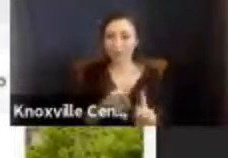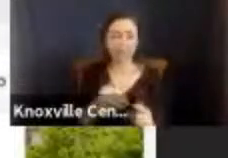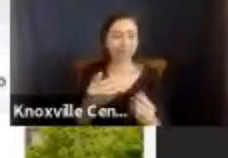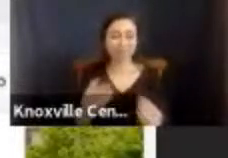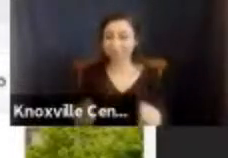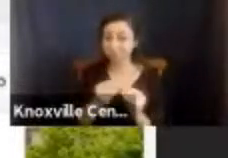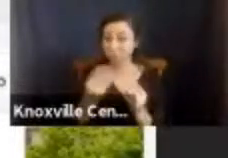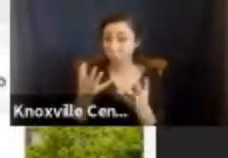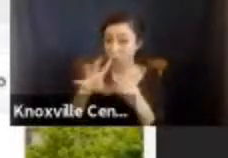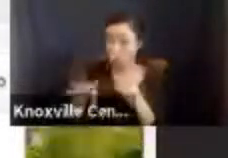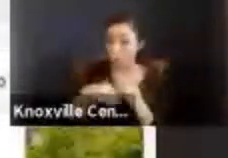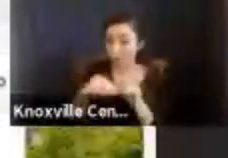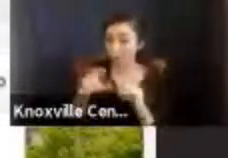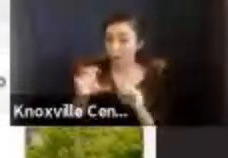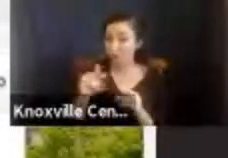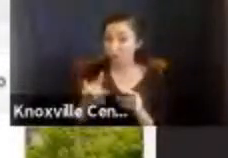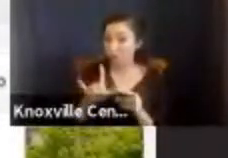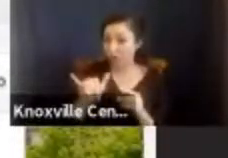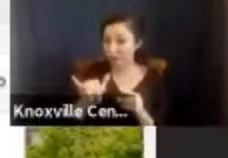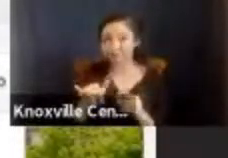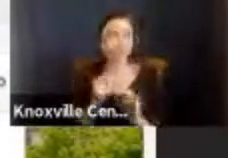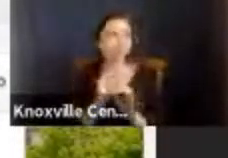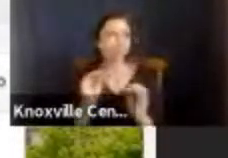want to say about that, Charity? No, ma'am.